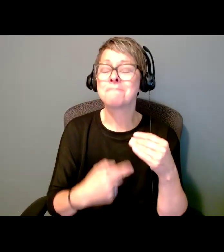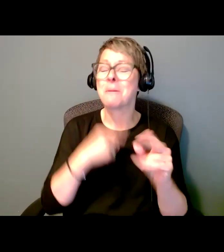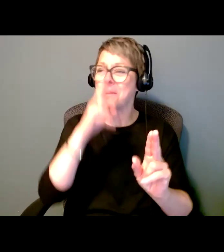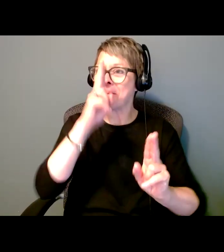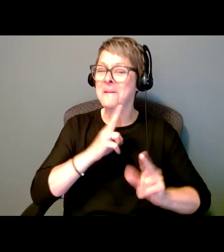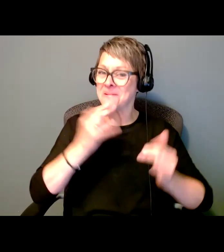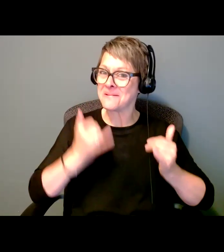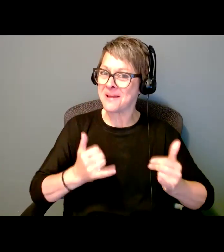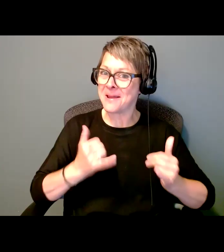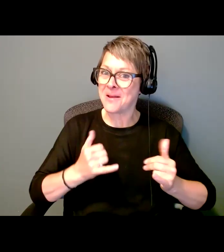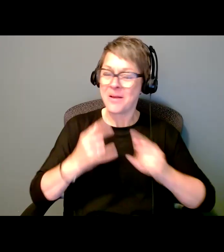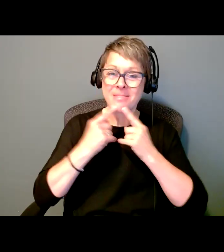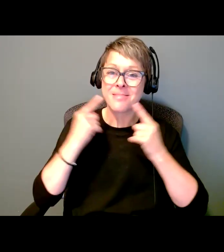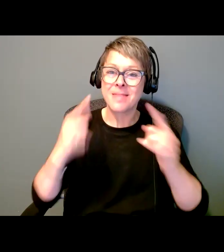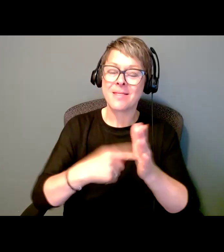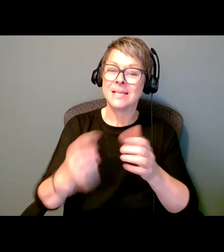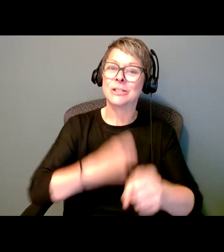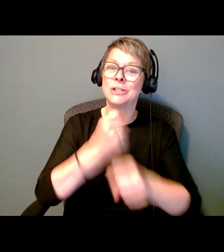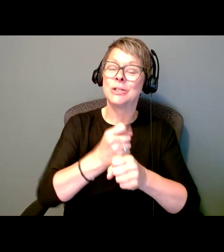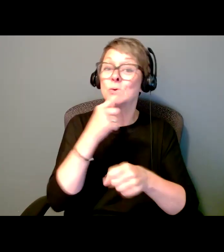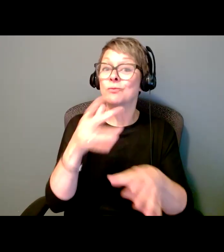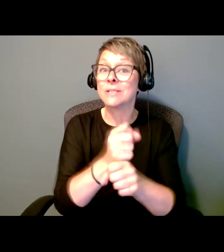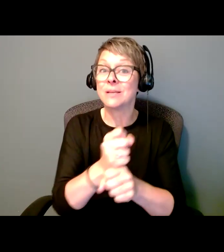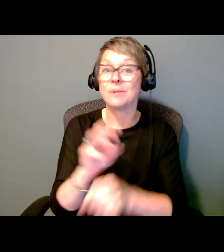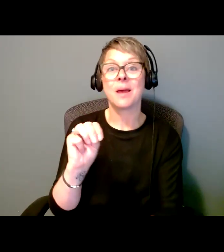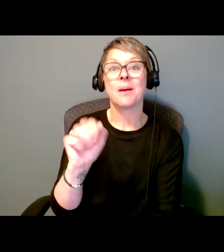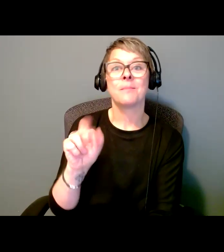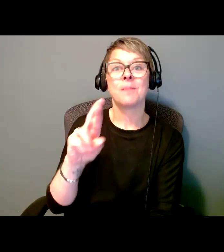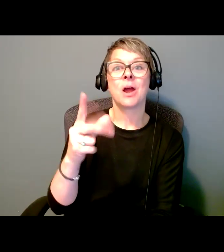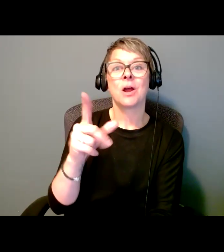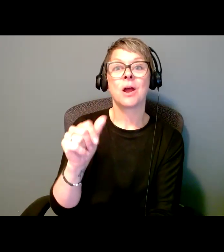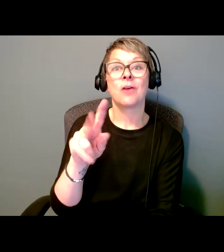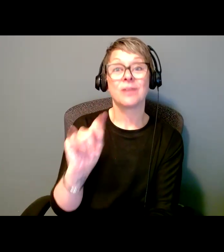to announce that this year's recipient is Margaret Gillis.